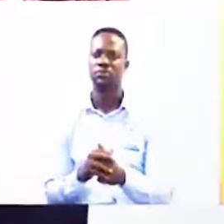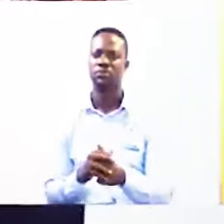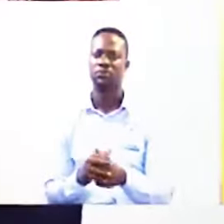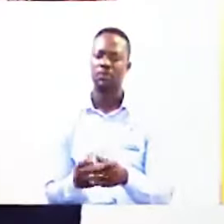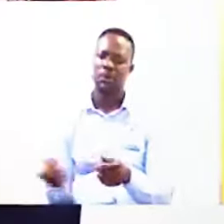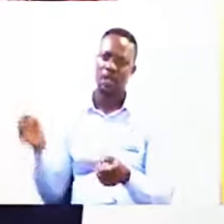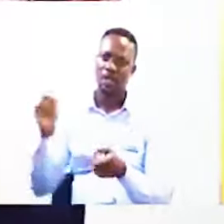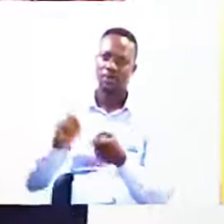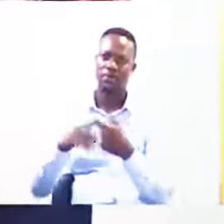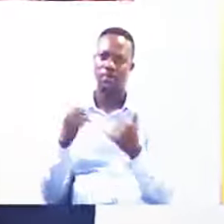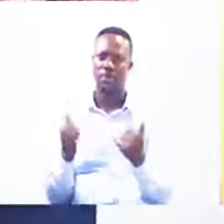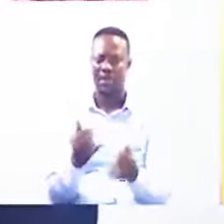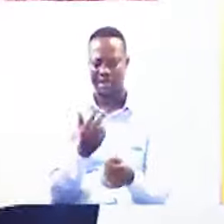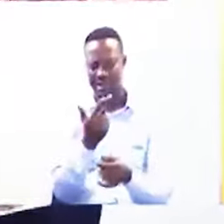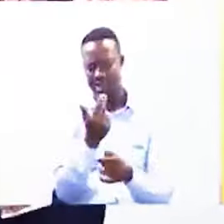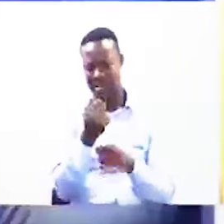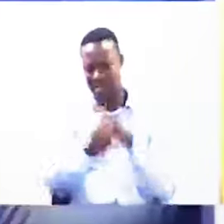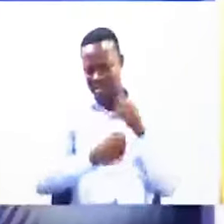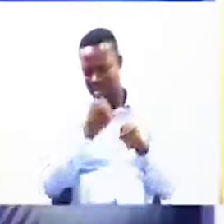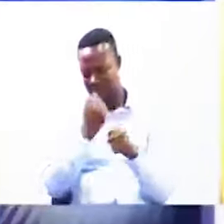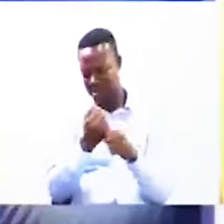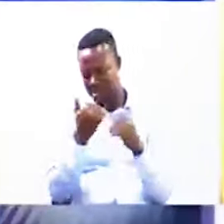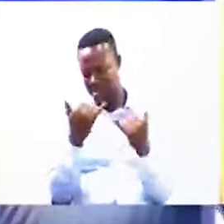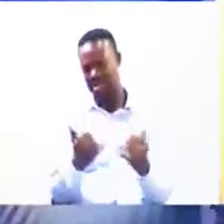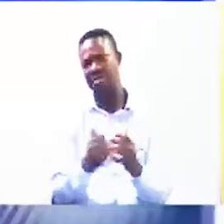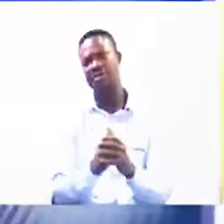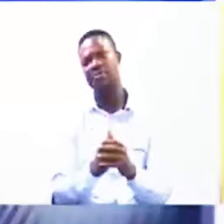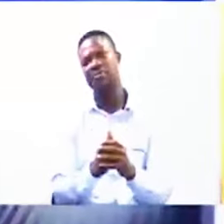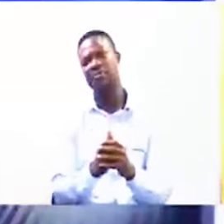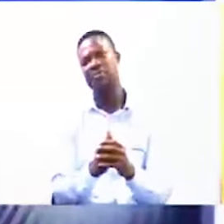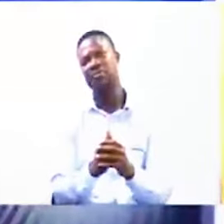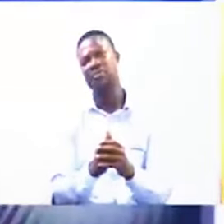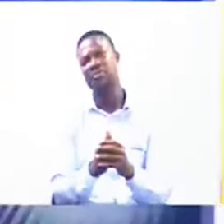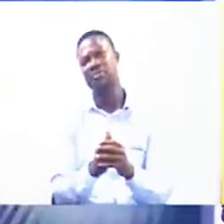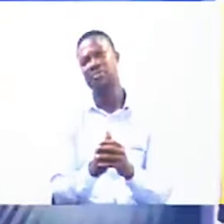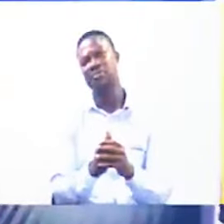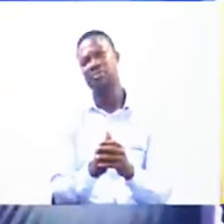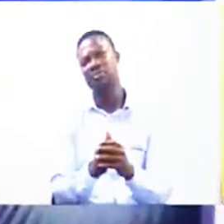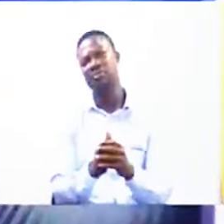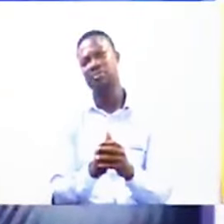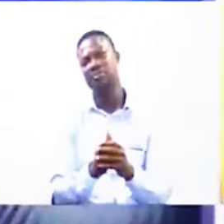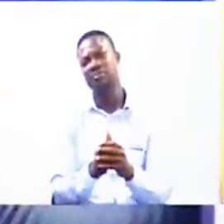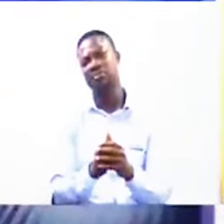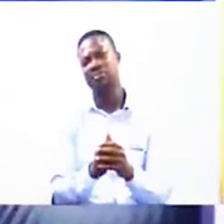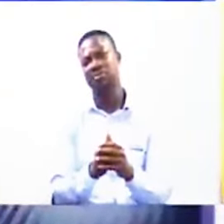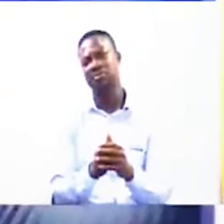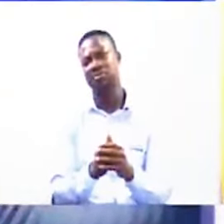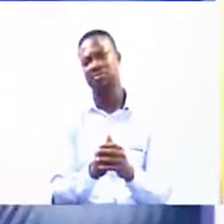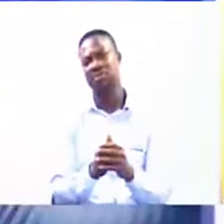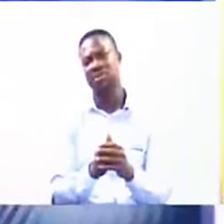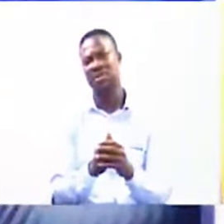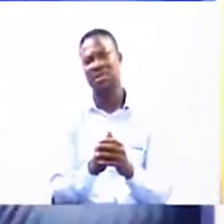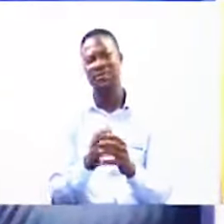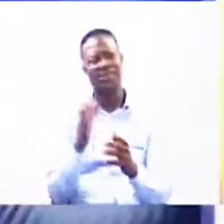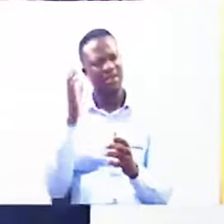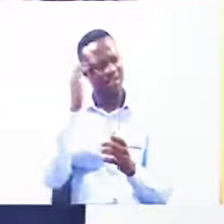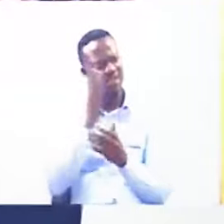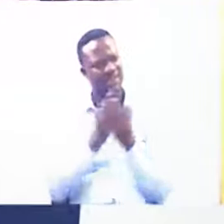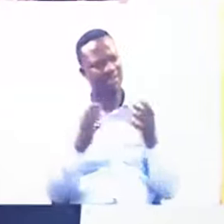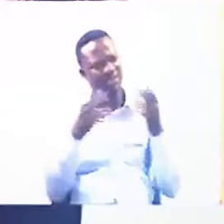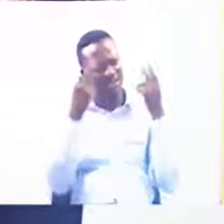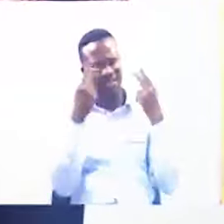up to today, 13 years. Ah, besine, if you do any training, you. Now, if you hear someone doing this, what